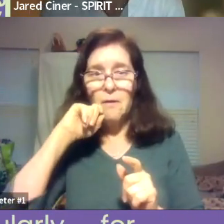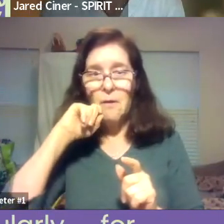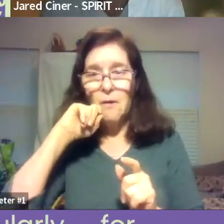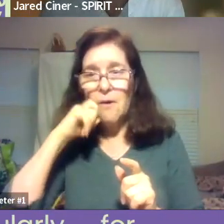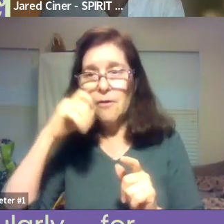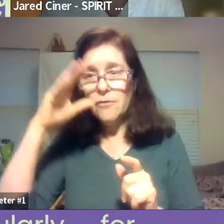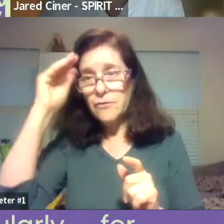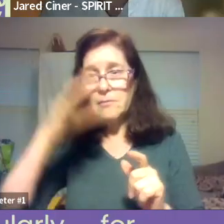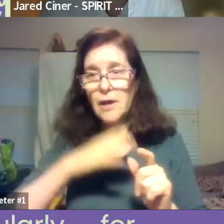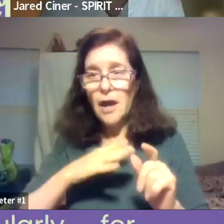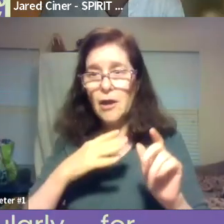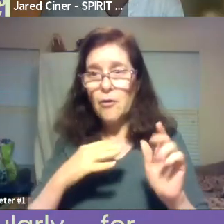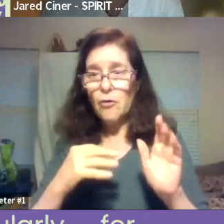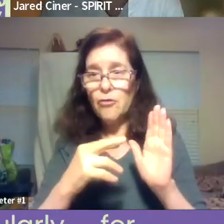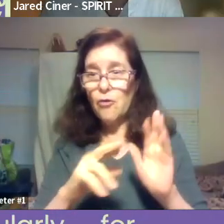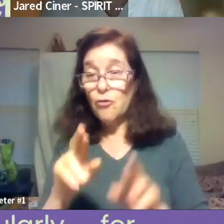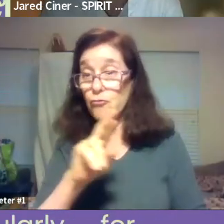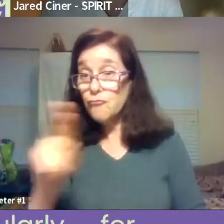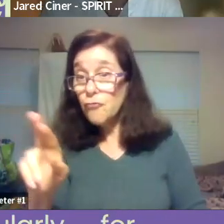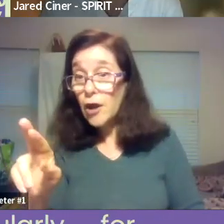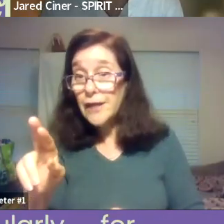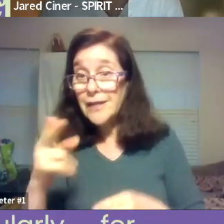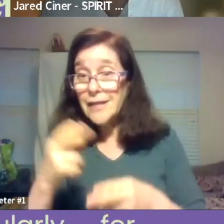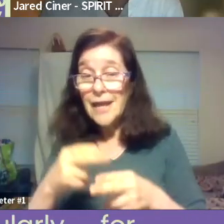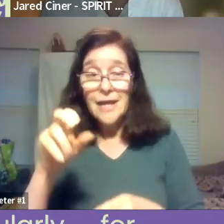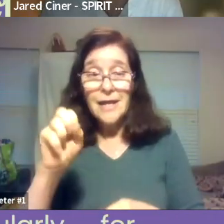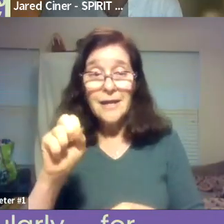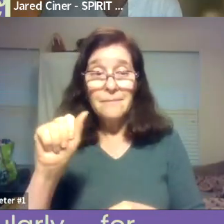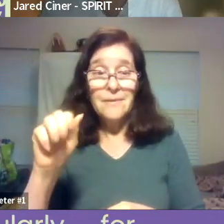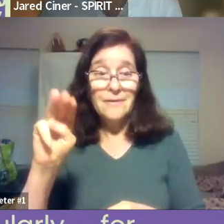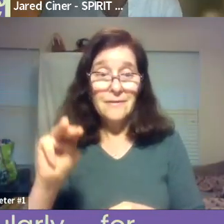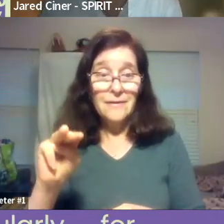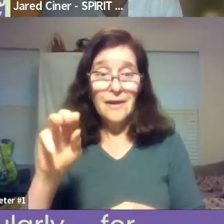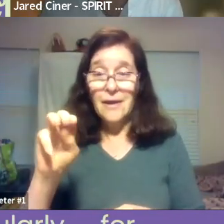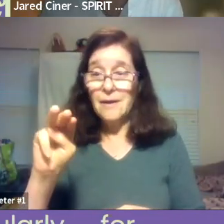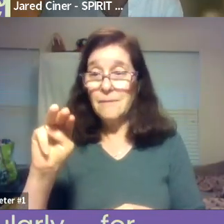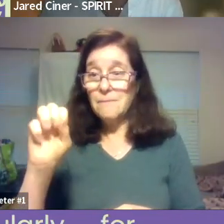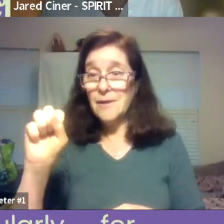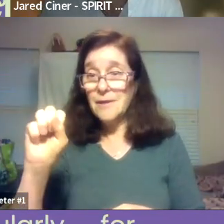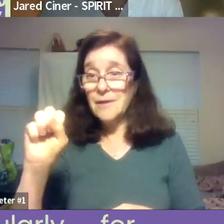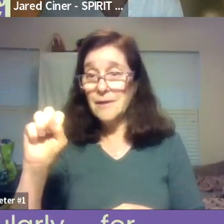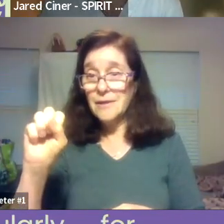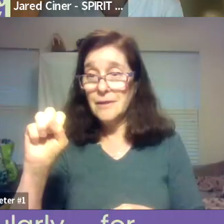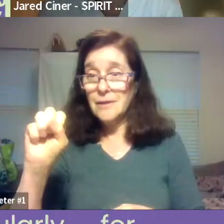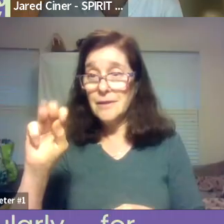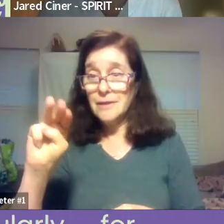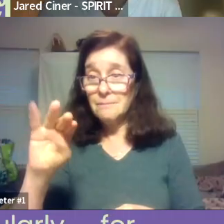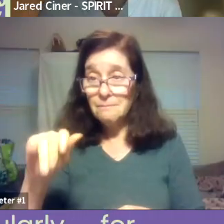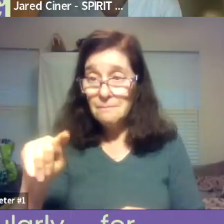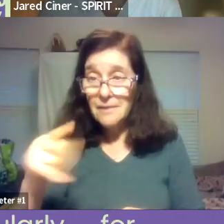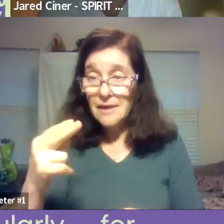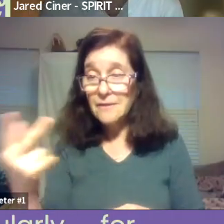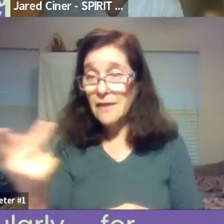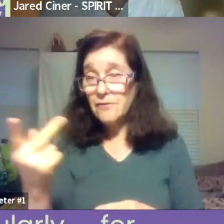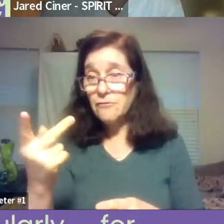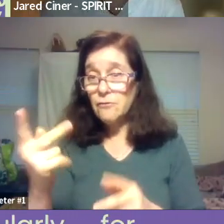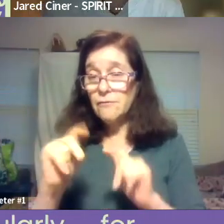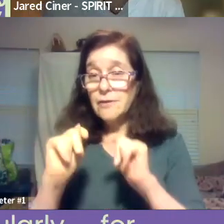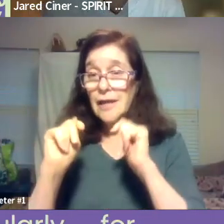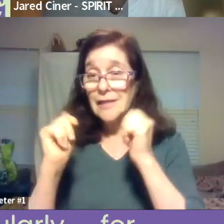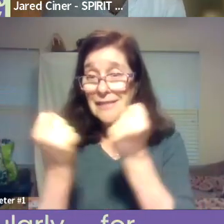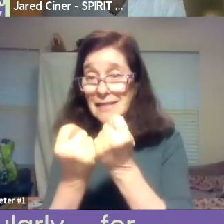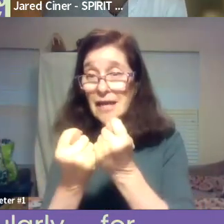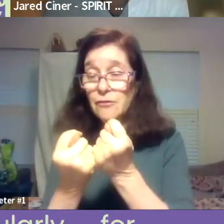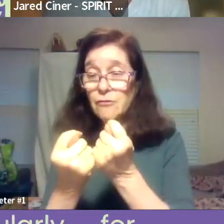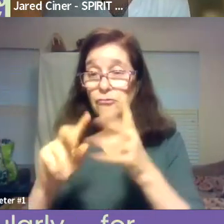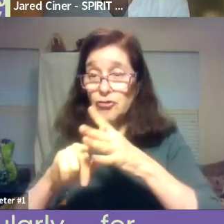Smith. And Sam and I teamed up to start Spirit Club. I met Sam at Jubilee.